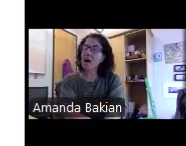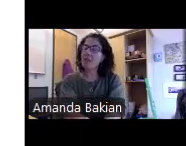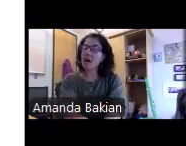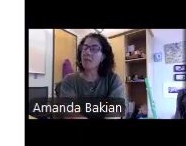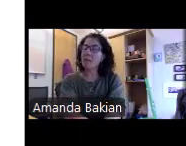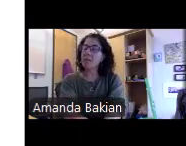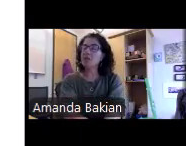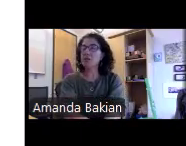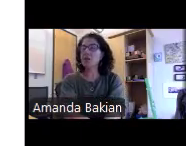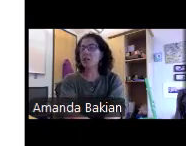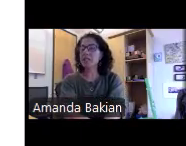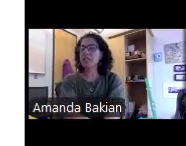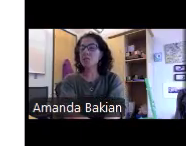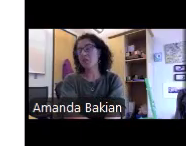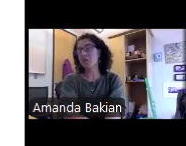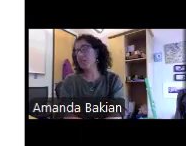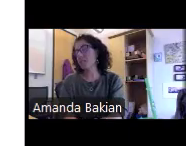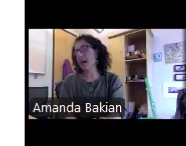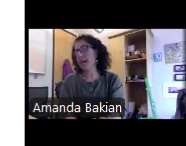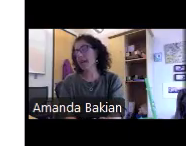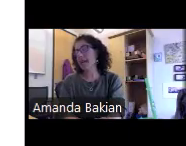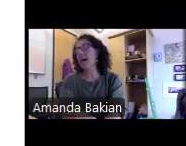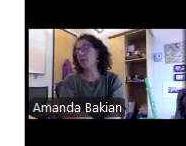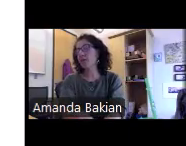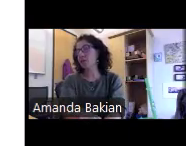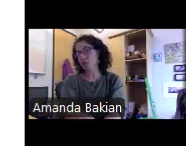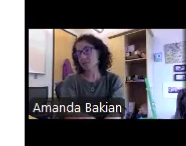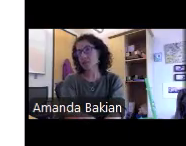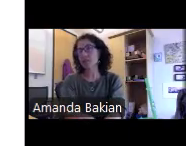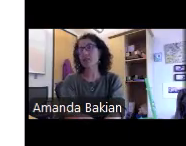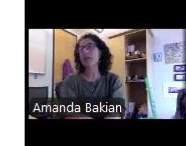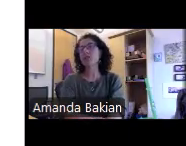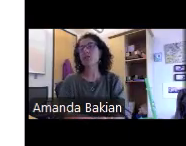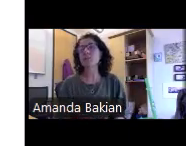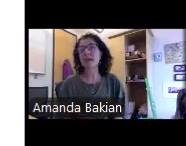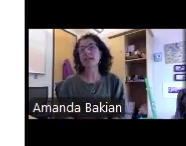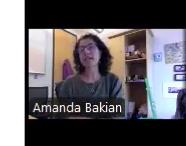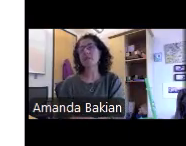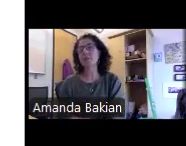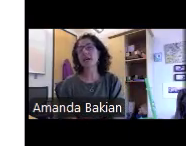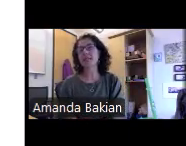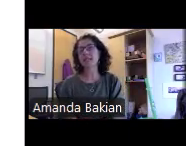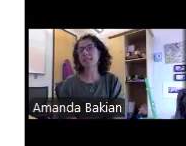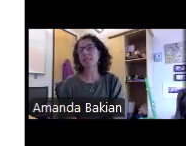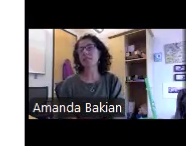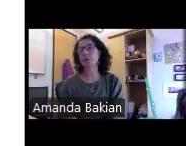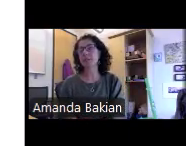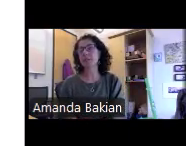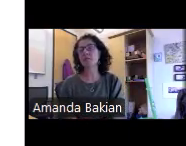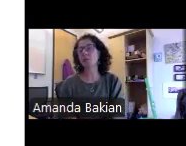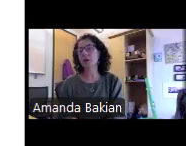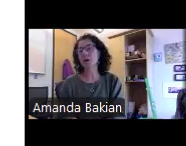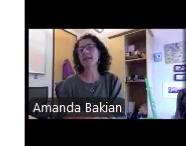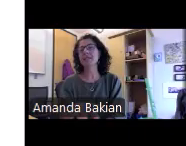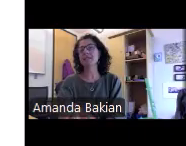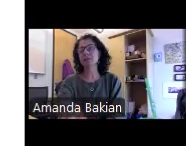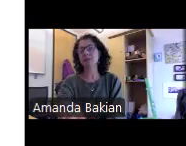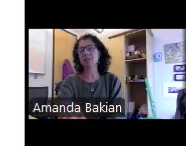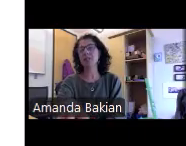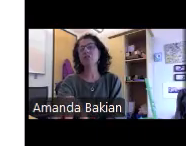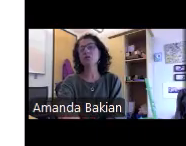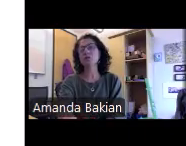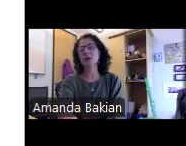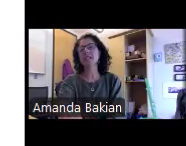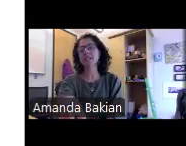covering of autism services by health insurance. So the health insurance mandate that was passed in